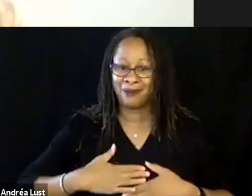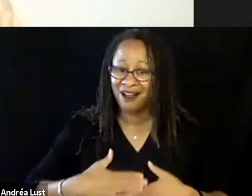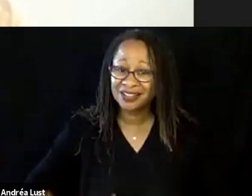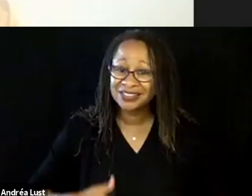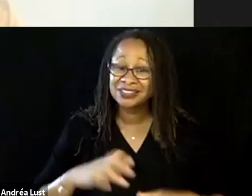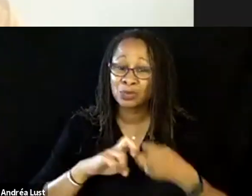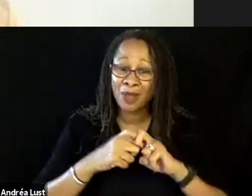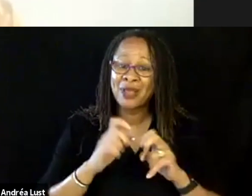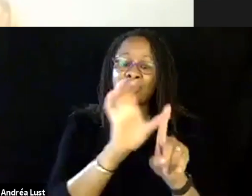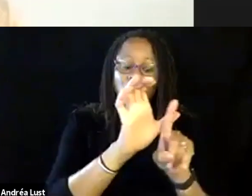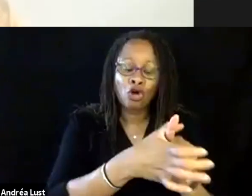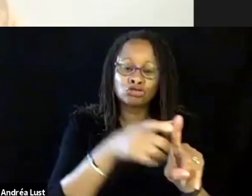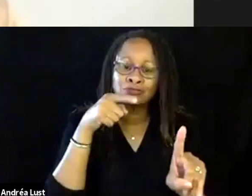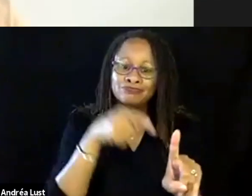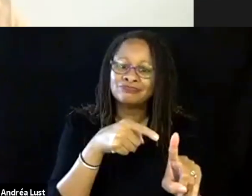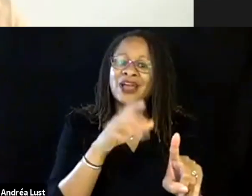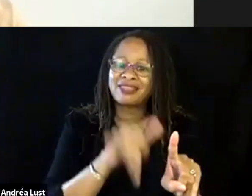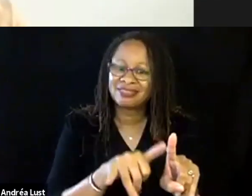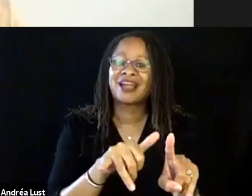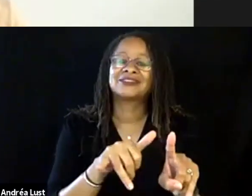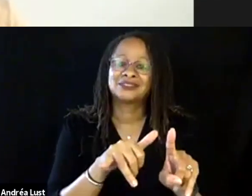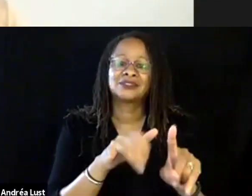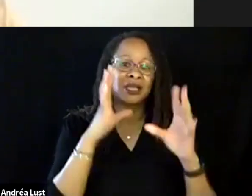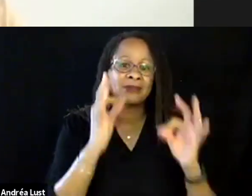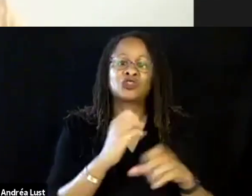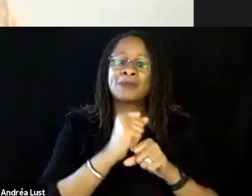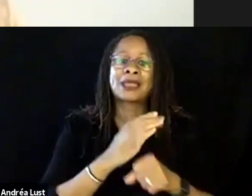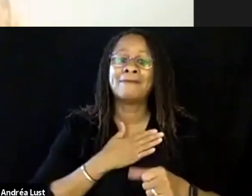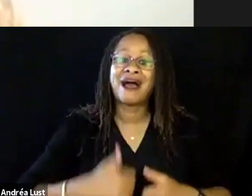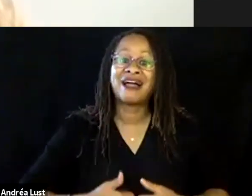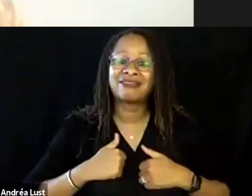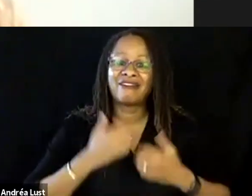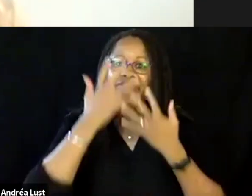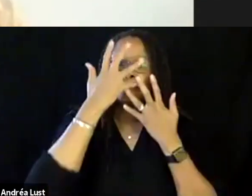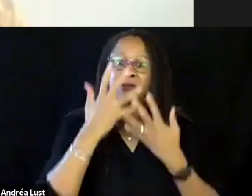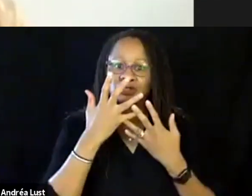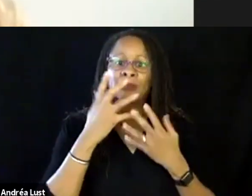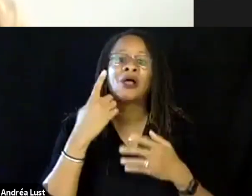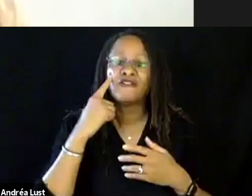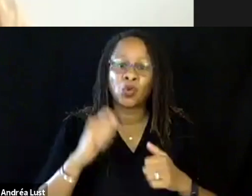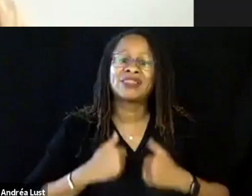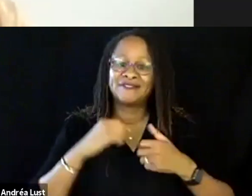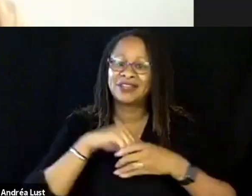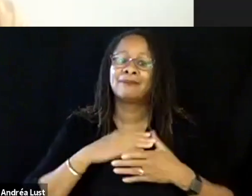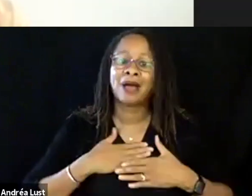a culture that is entirely committed to making my life miserable for living in my